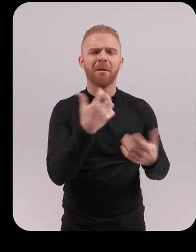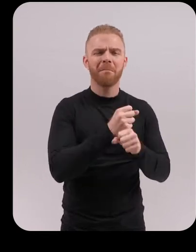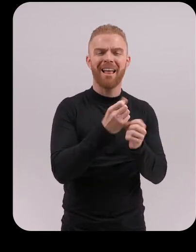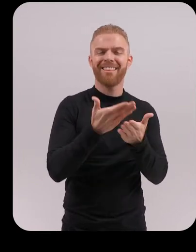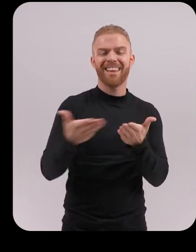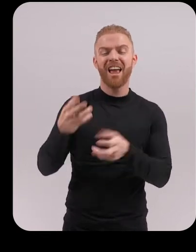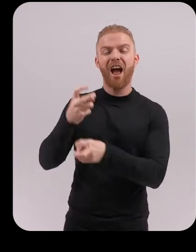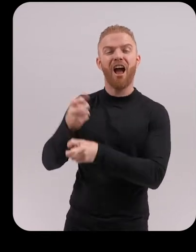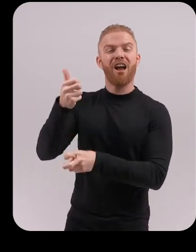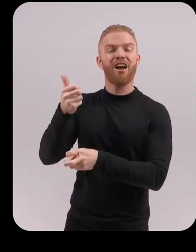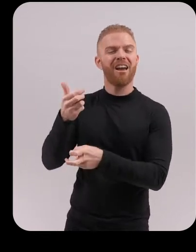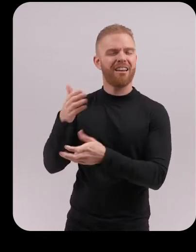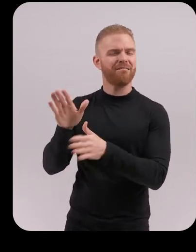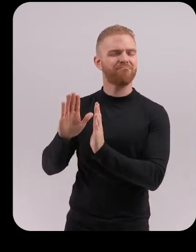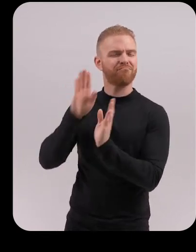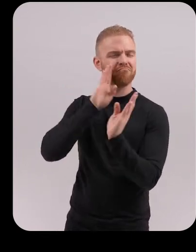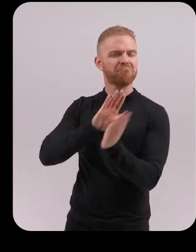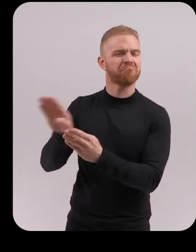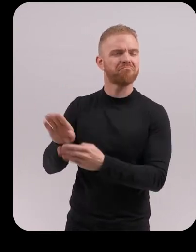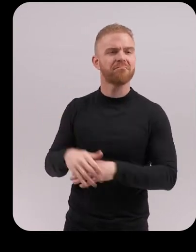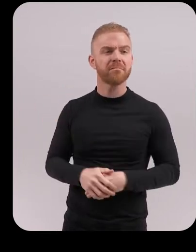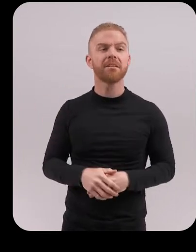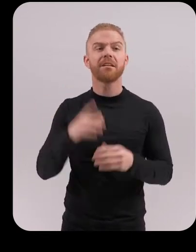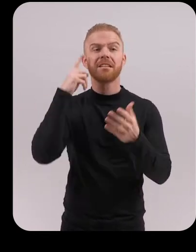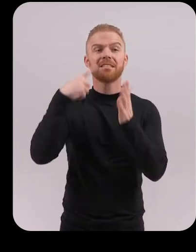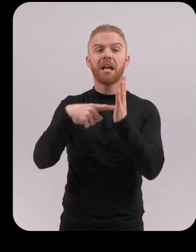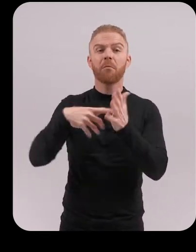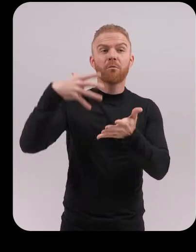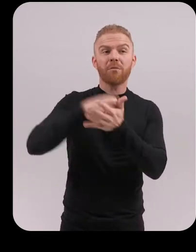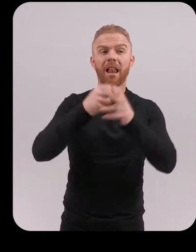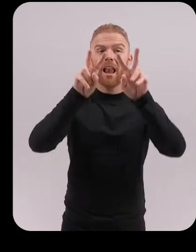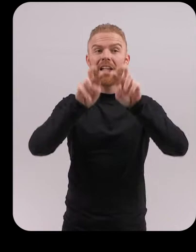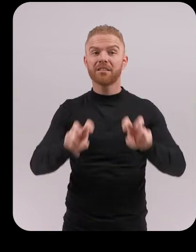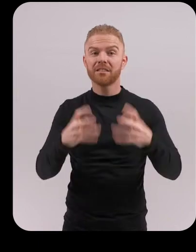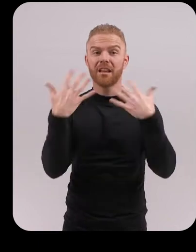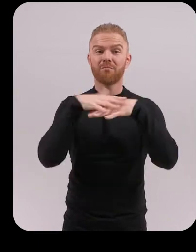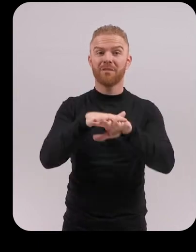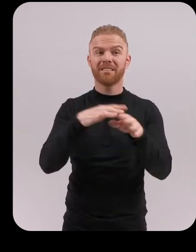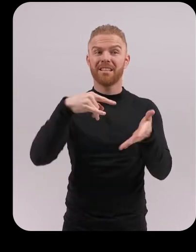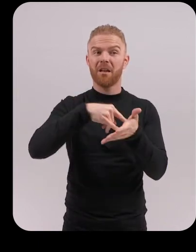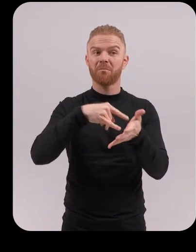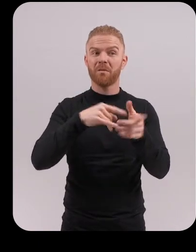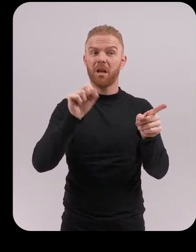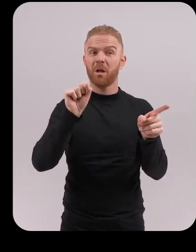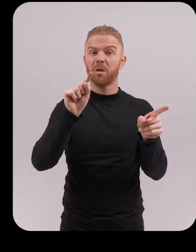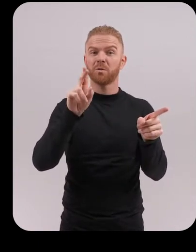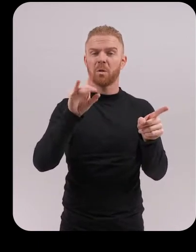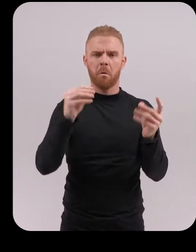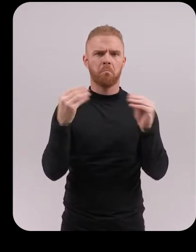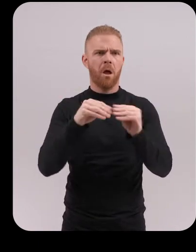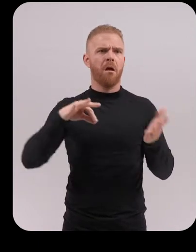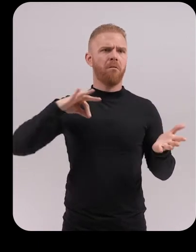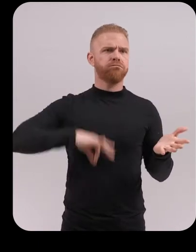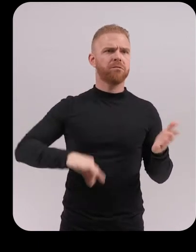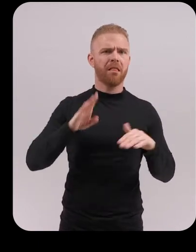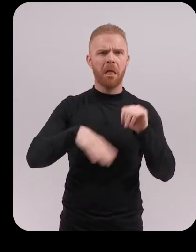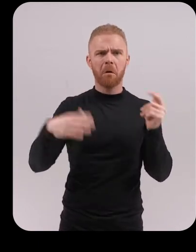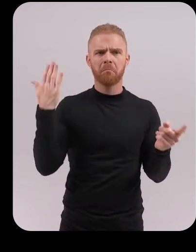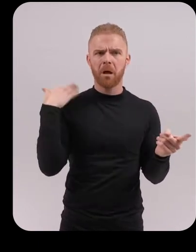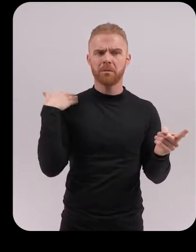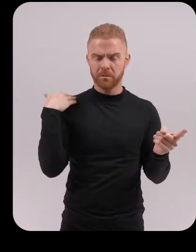So, for example, the Crashlytics integration in Android Studio is even more helpful than ever